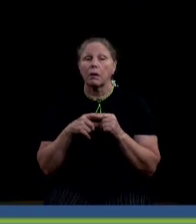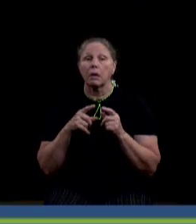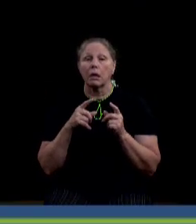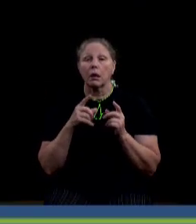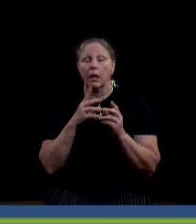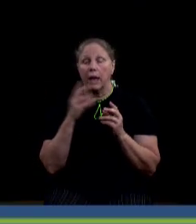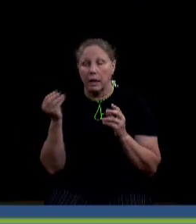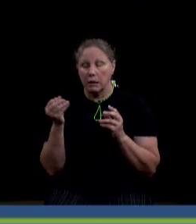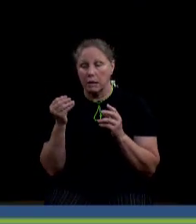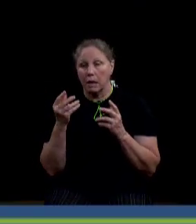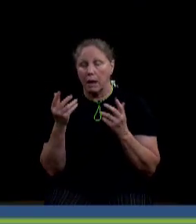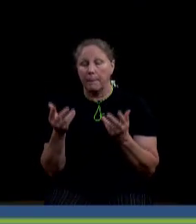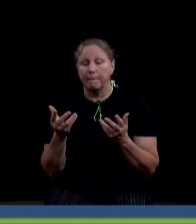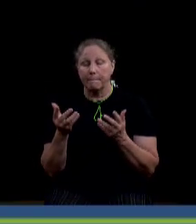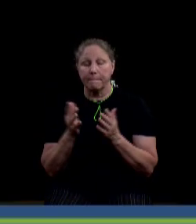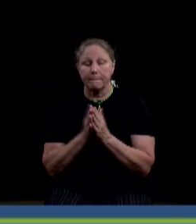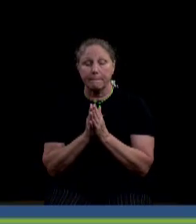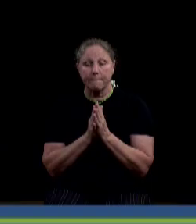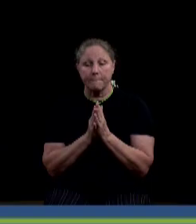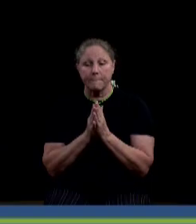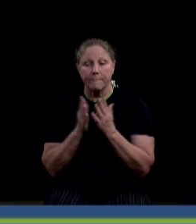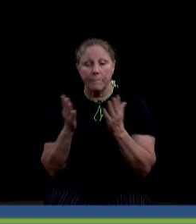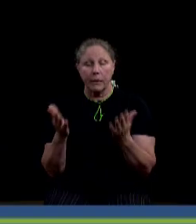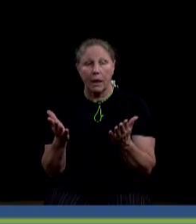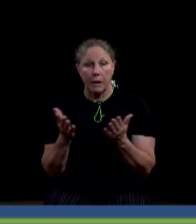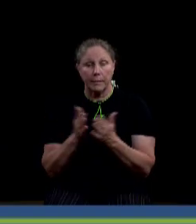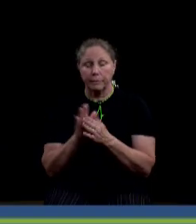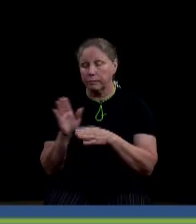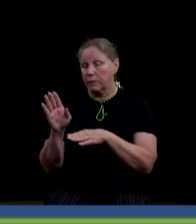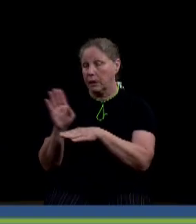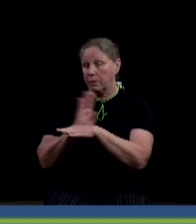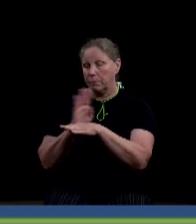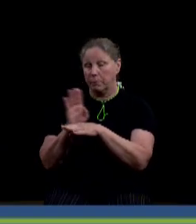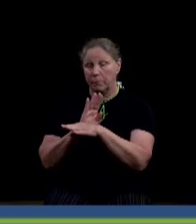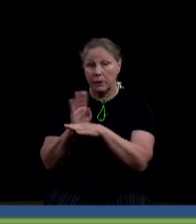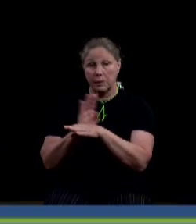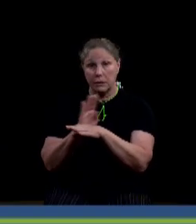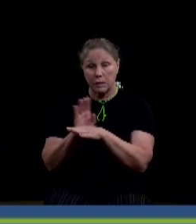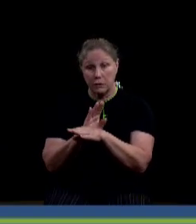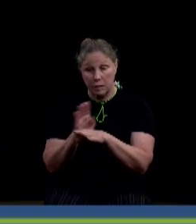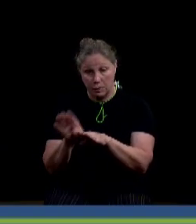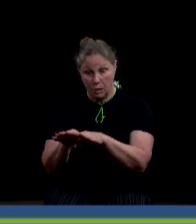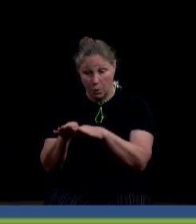of businesses, that voluntary compliance